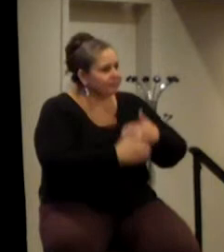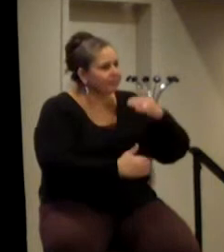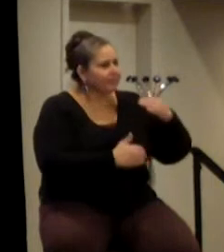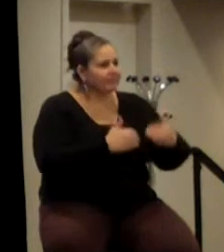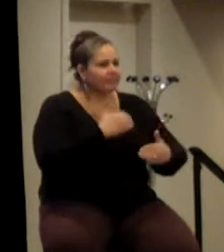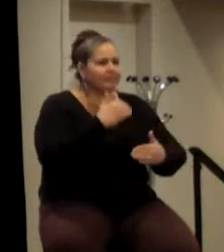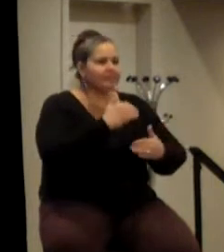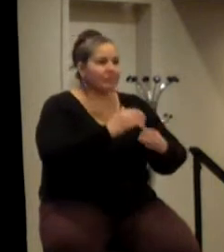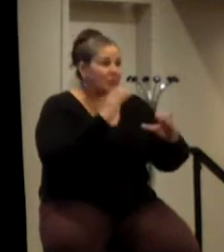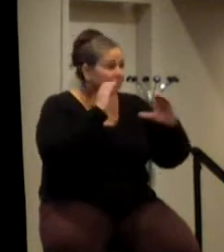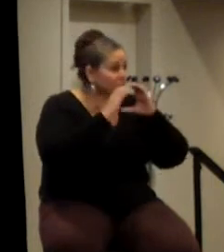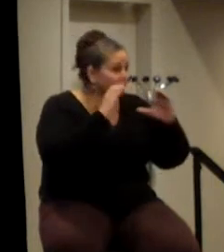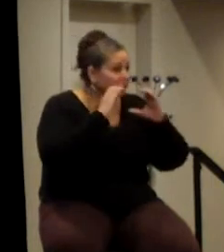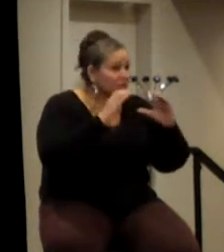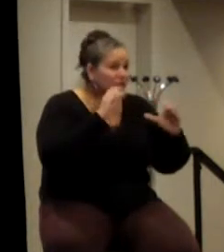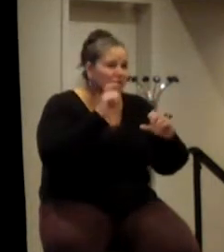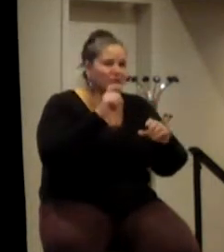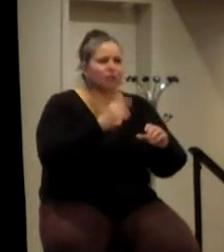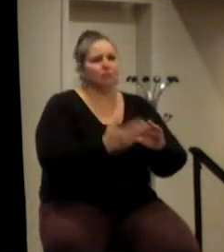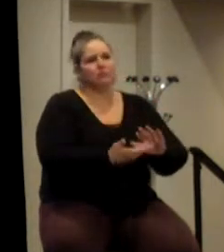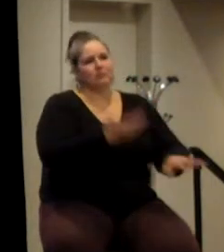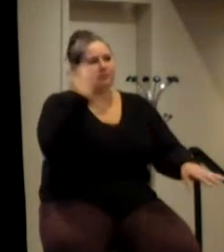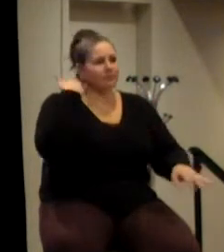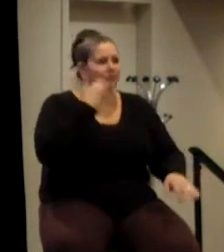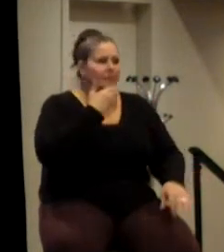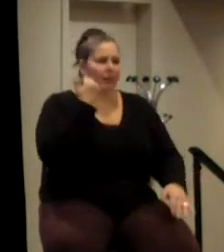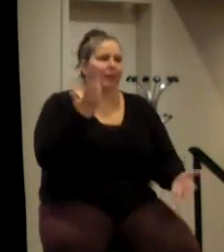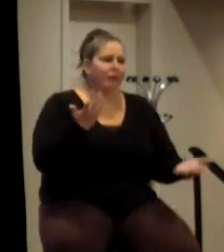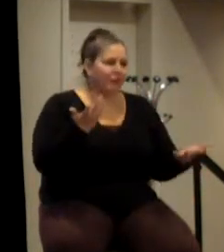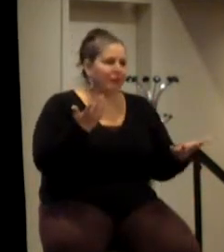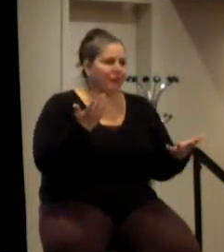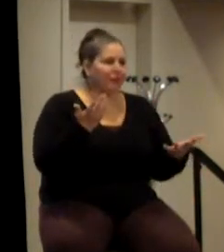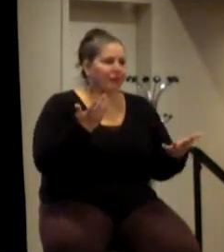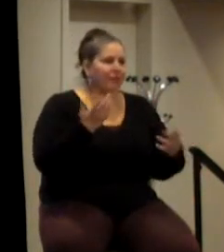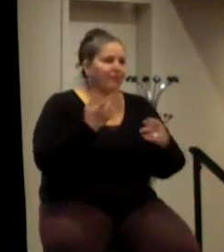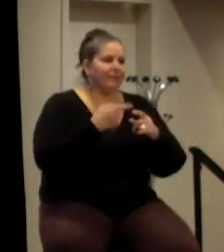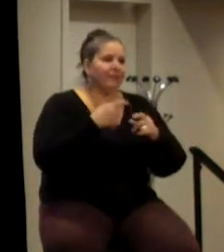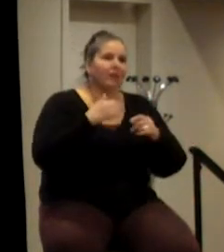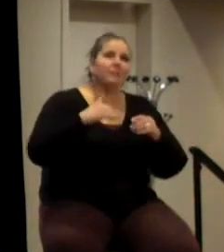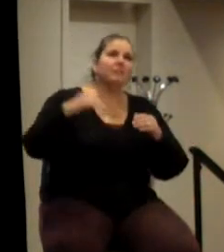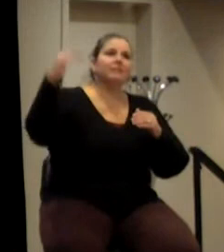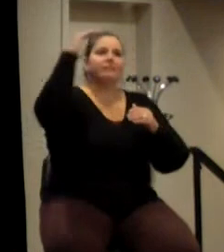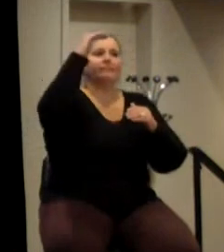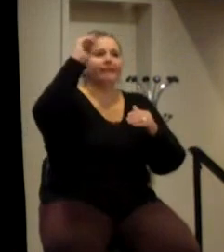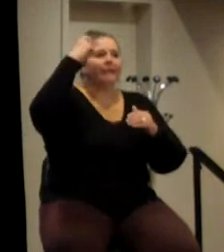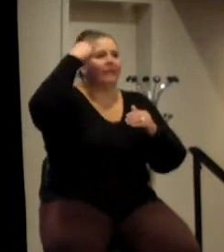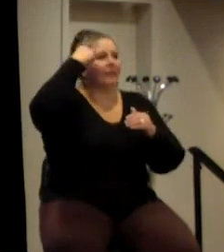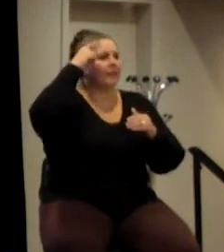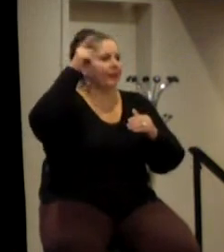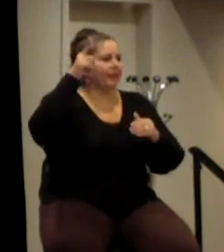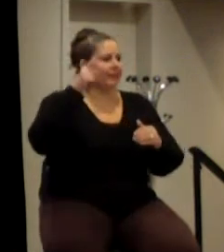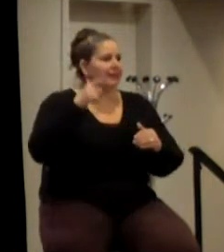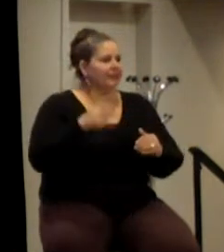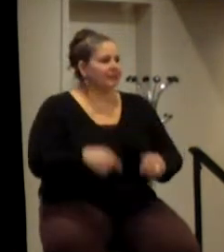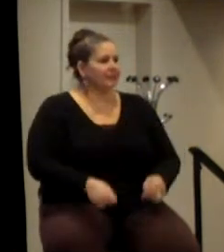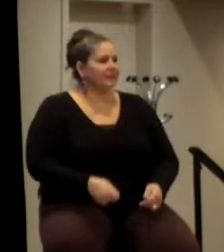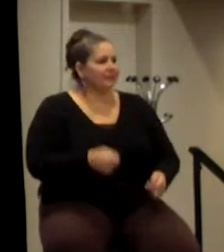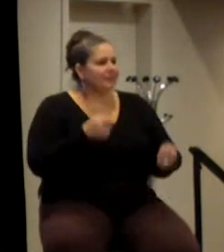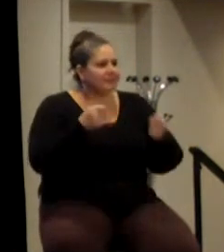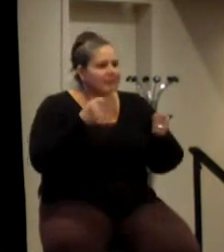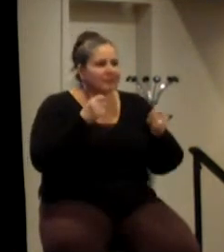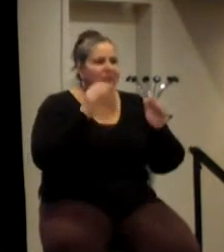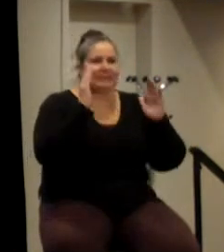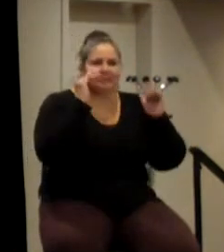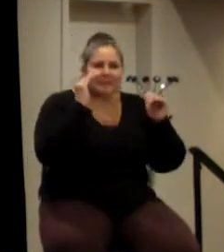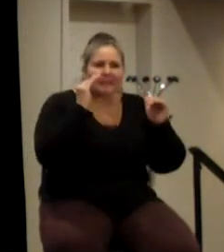outset, from the top level of government to manage expectations. I think part of this was you had a vaccine